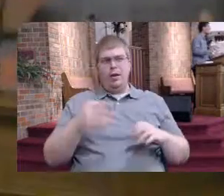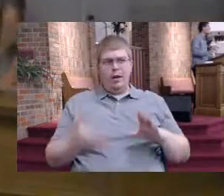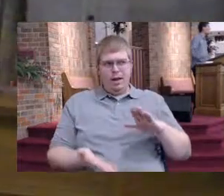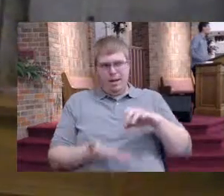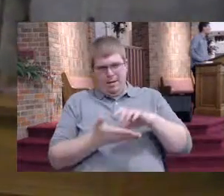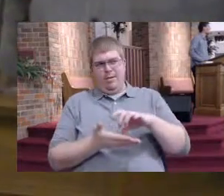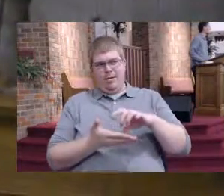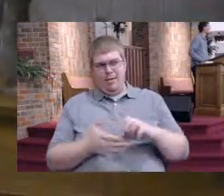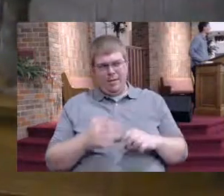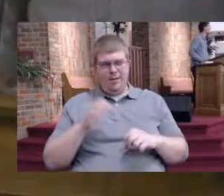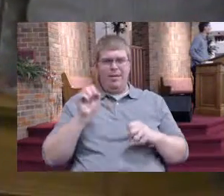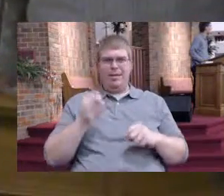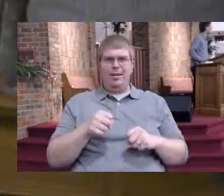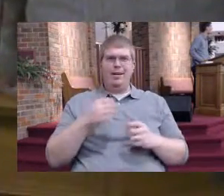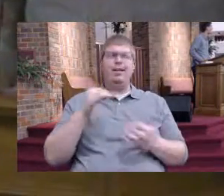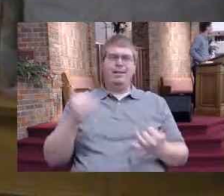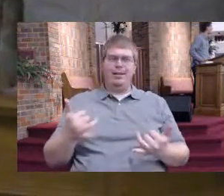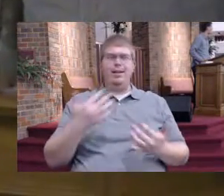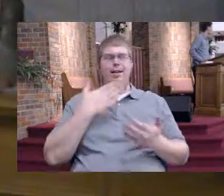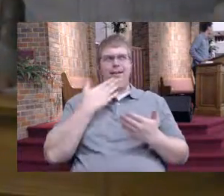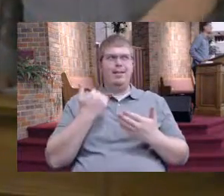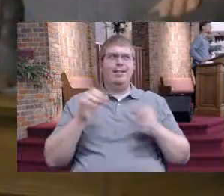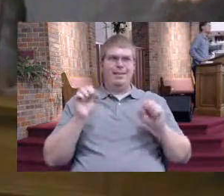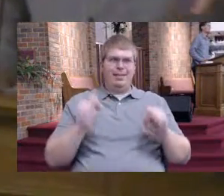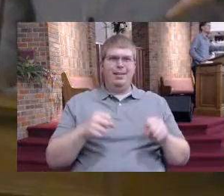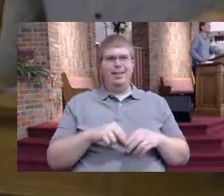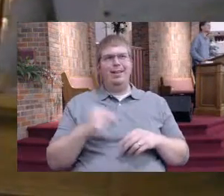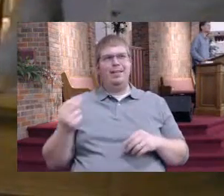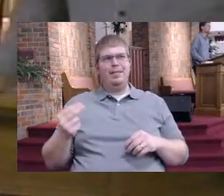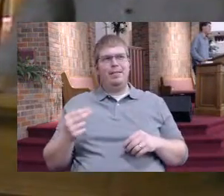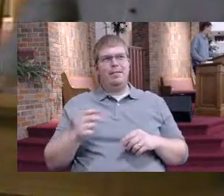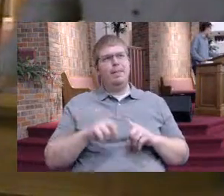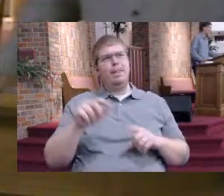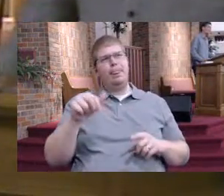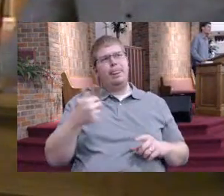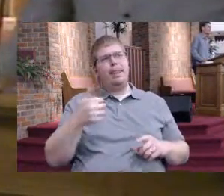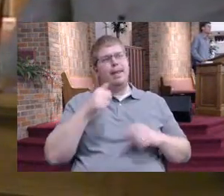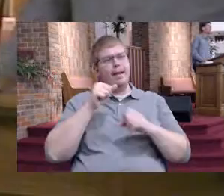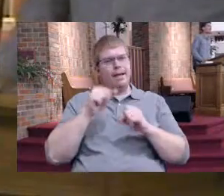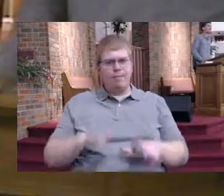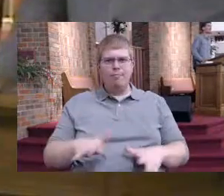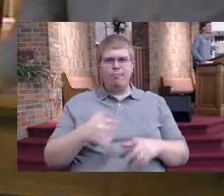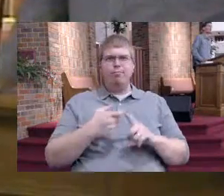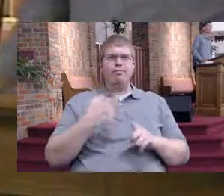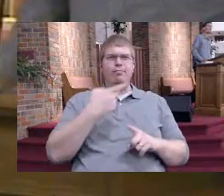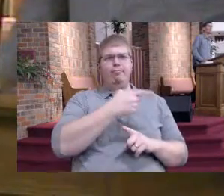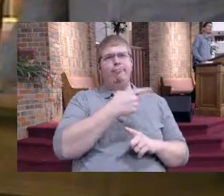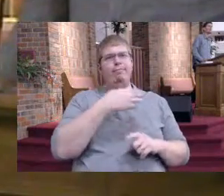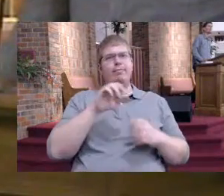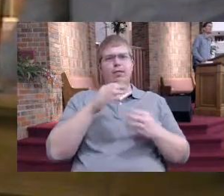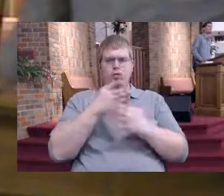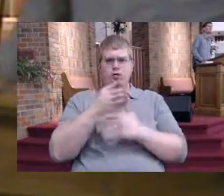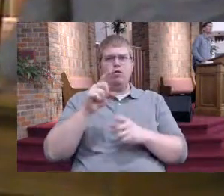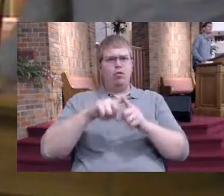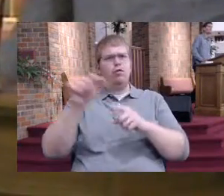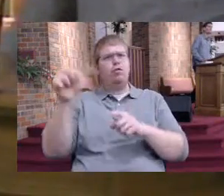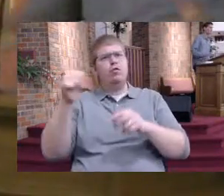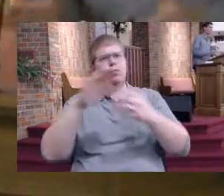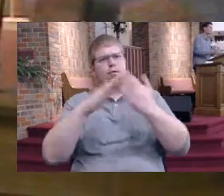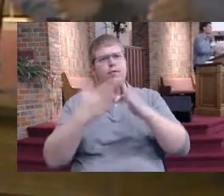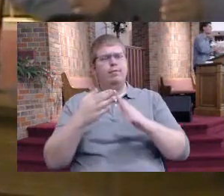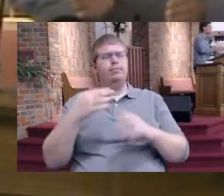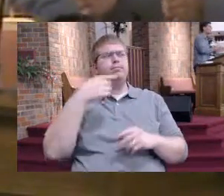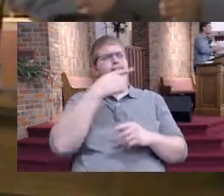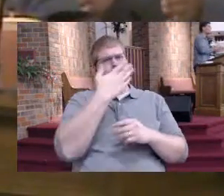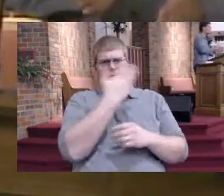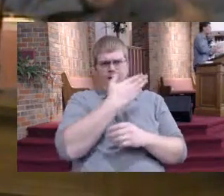another blessing that came out of that, we were on our way to a different village, and the village that these guys are from, Kawekapina, for